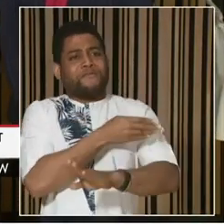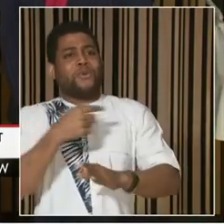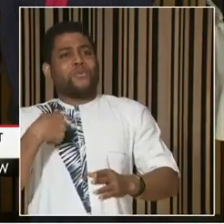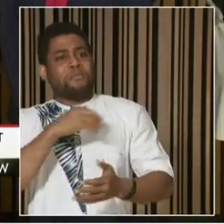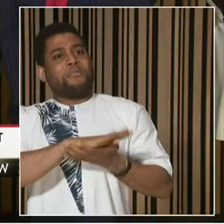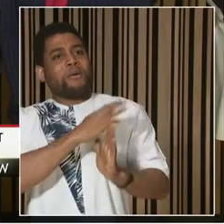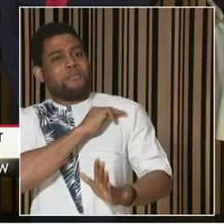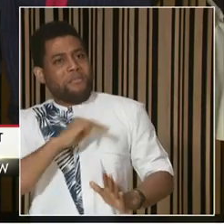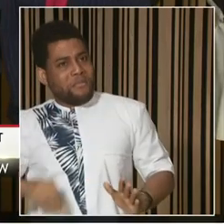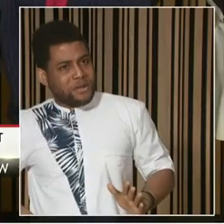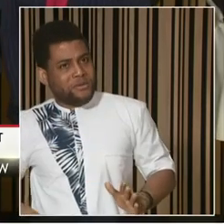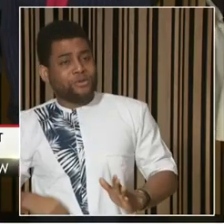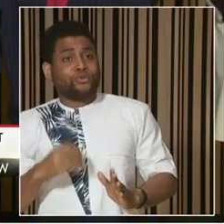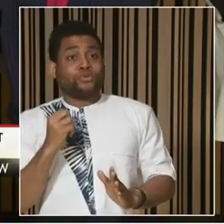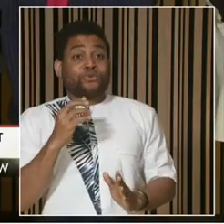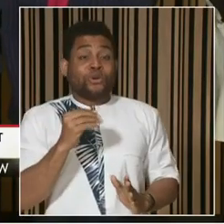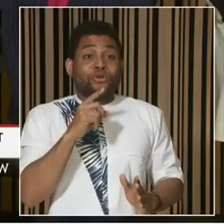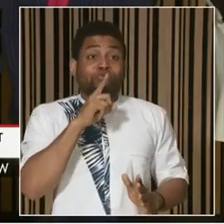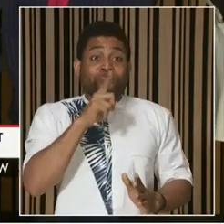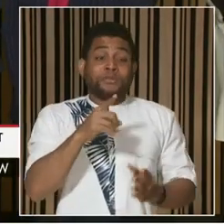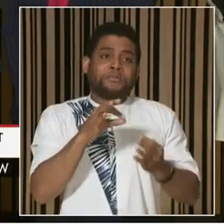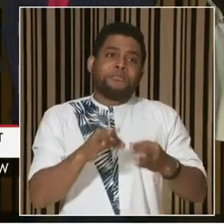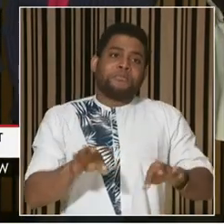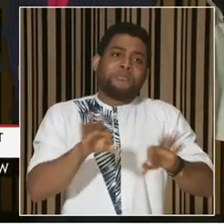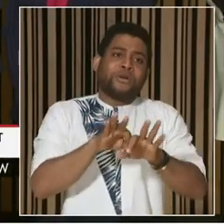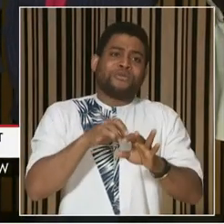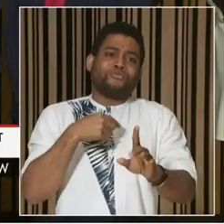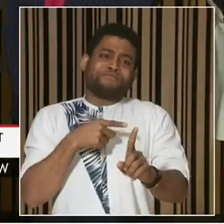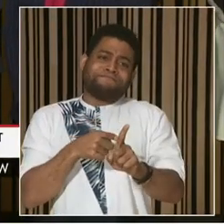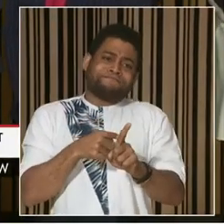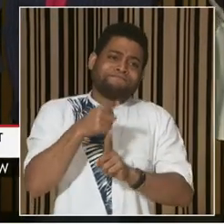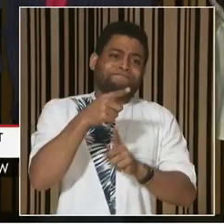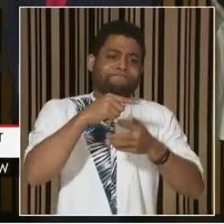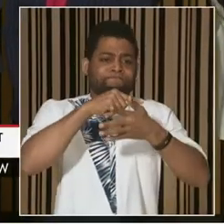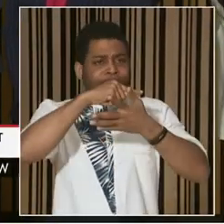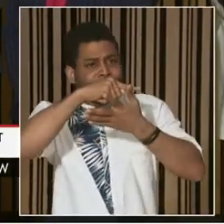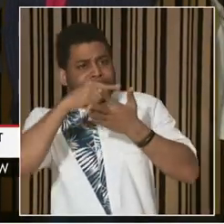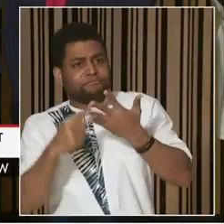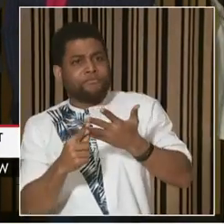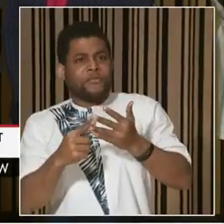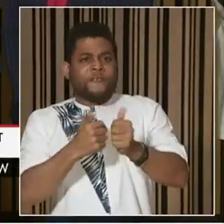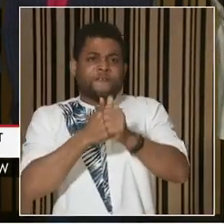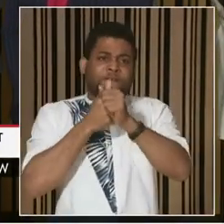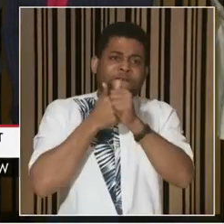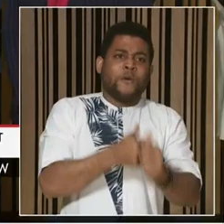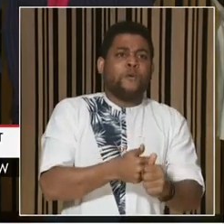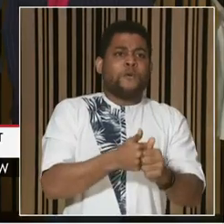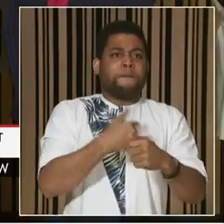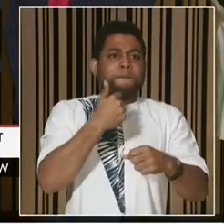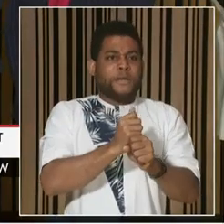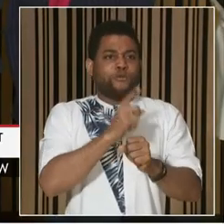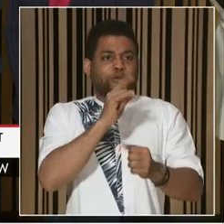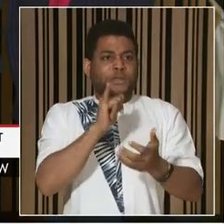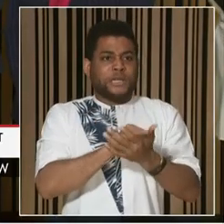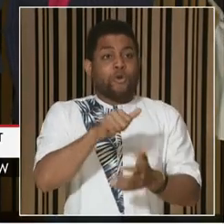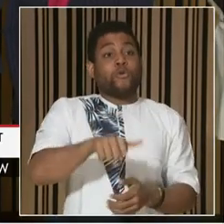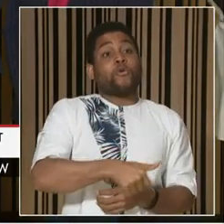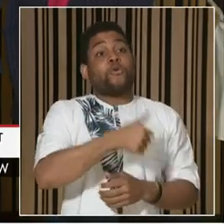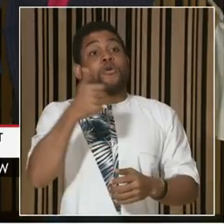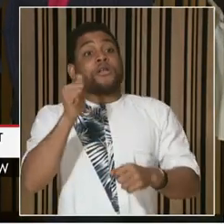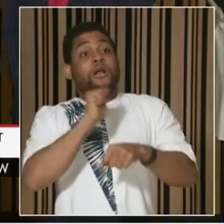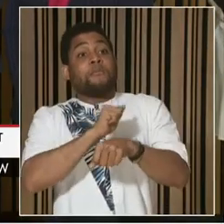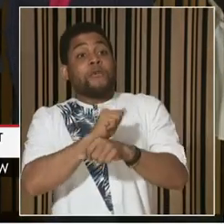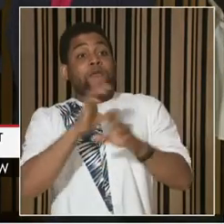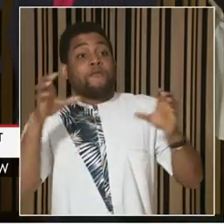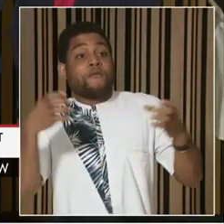important that we stick to those parameters, but also fund other workforce housing initiatives. We have been able to do that, I think, in